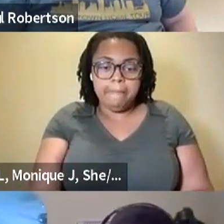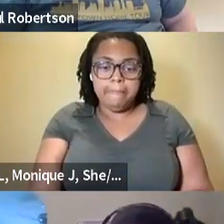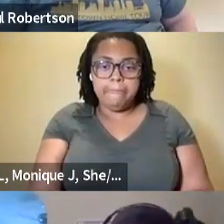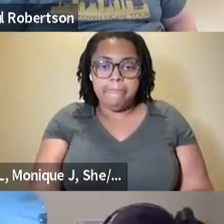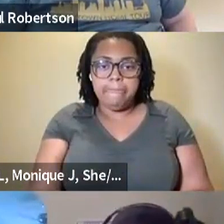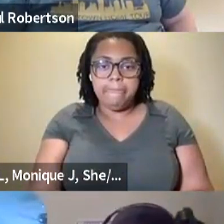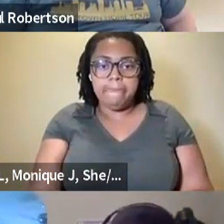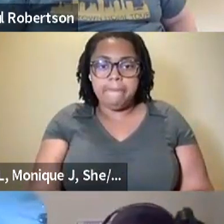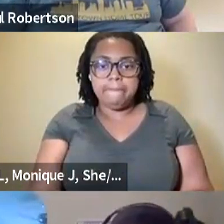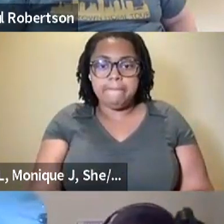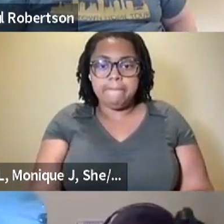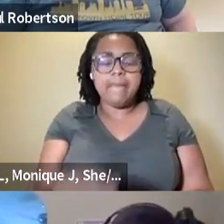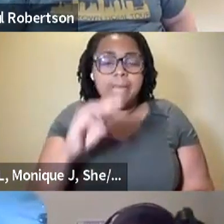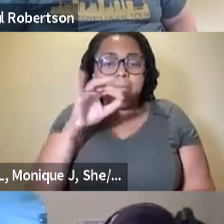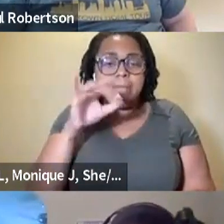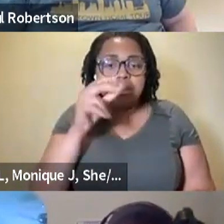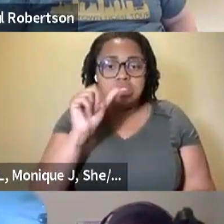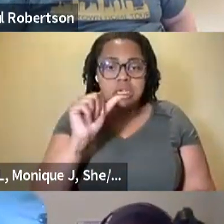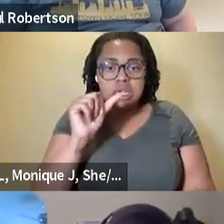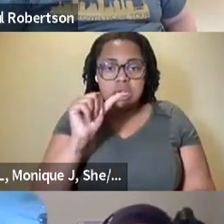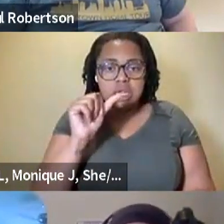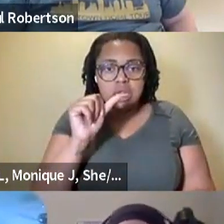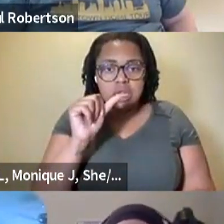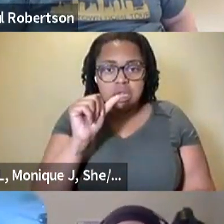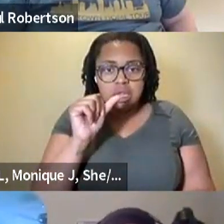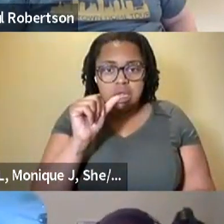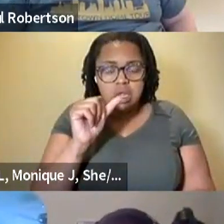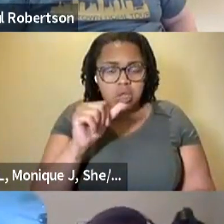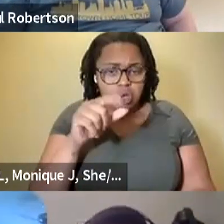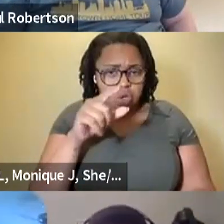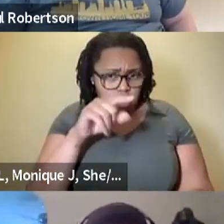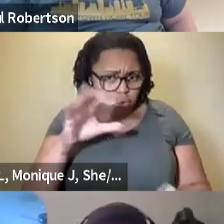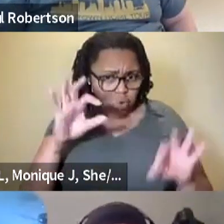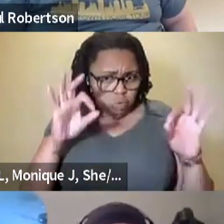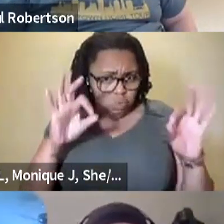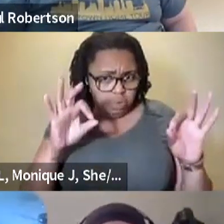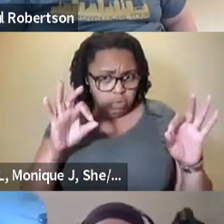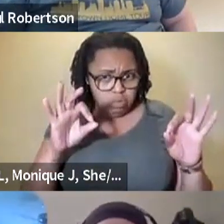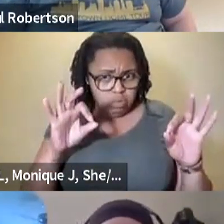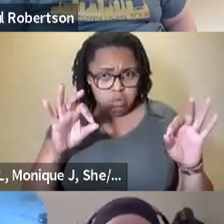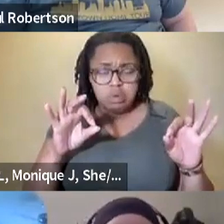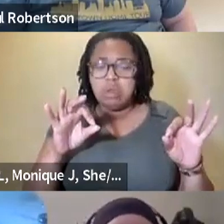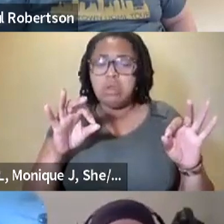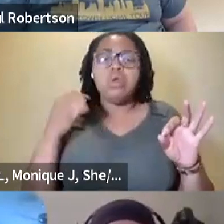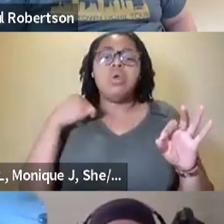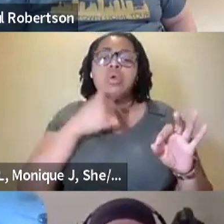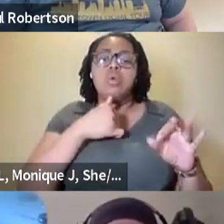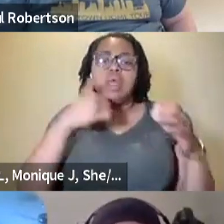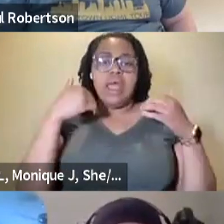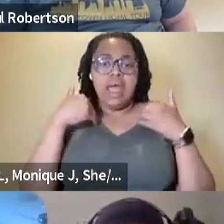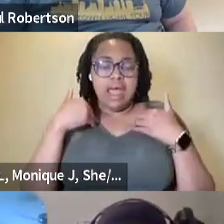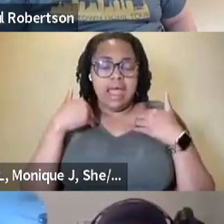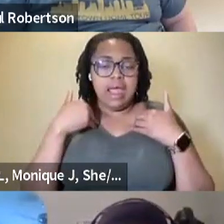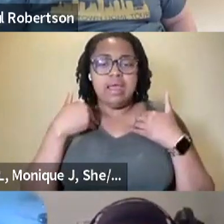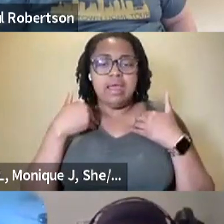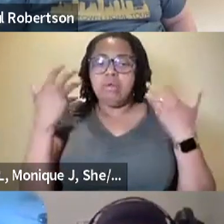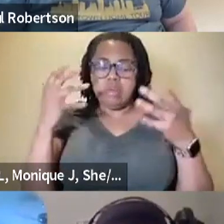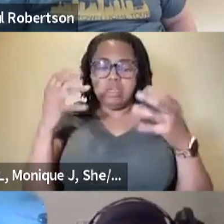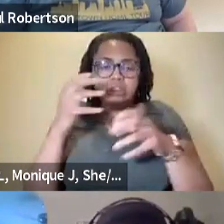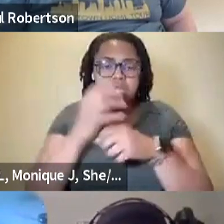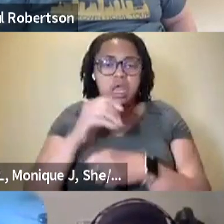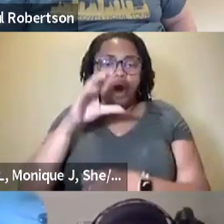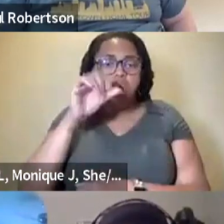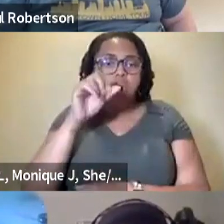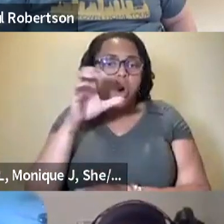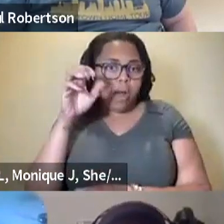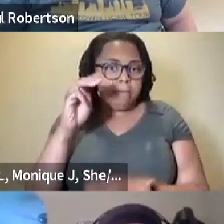You, Misha? Yes. Are you good? We're good. We have, we've got quorum. Okay, so we